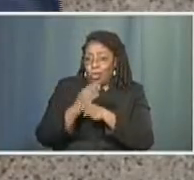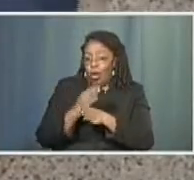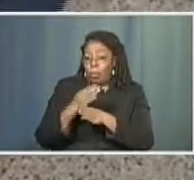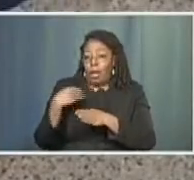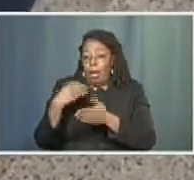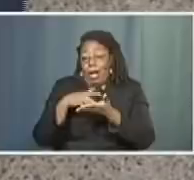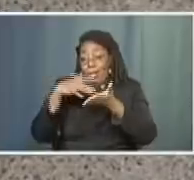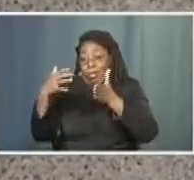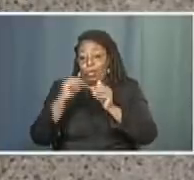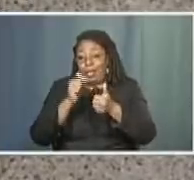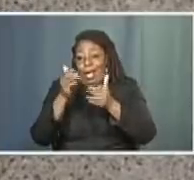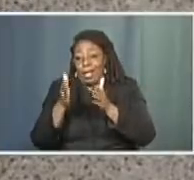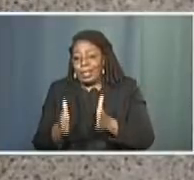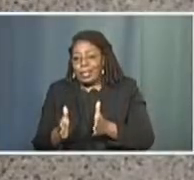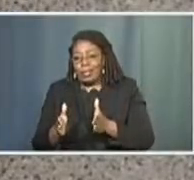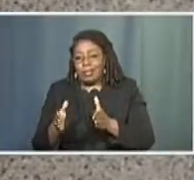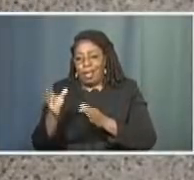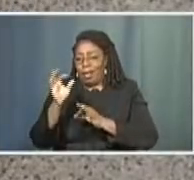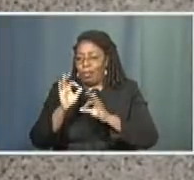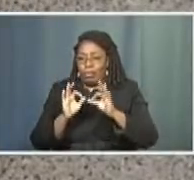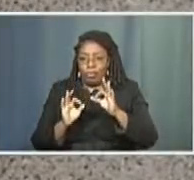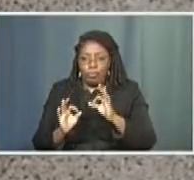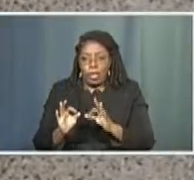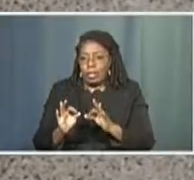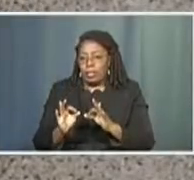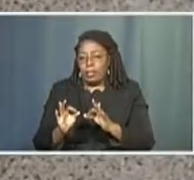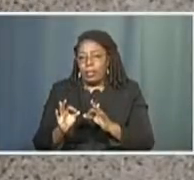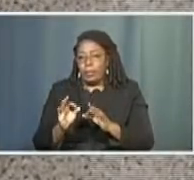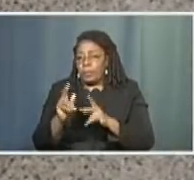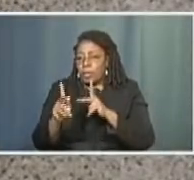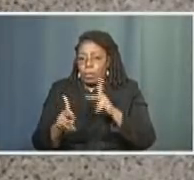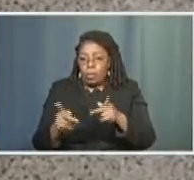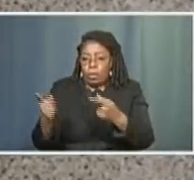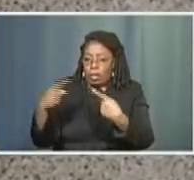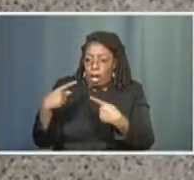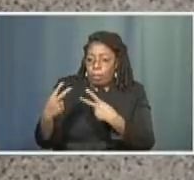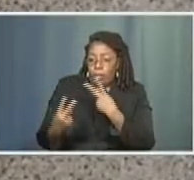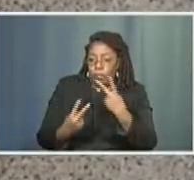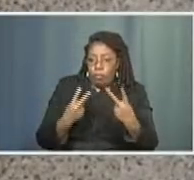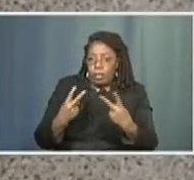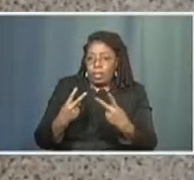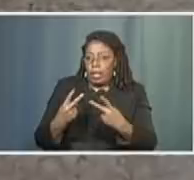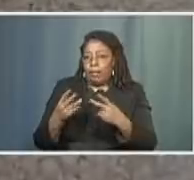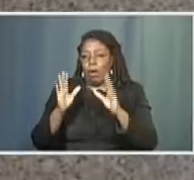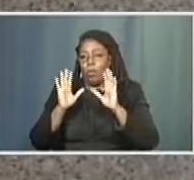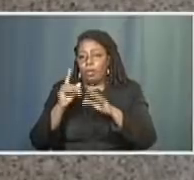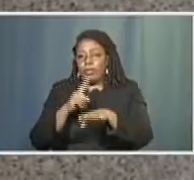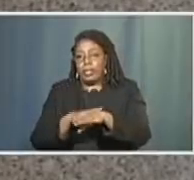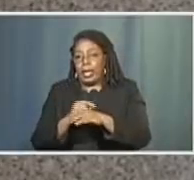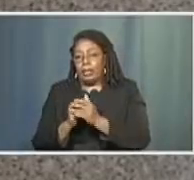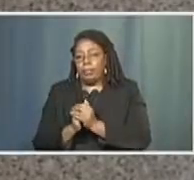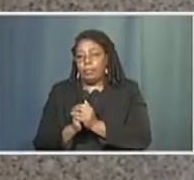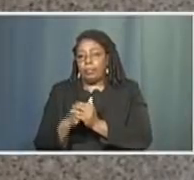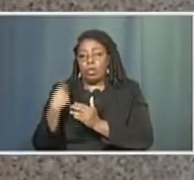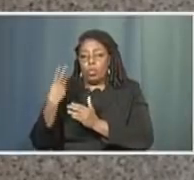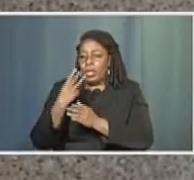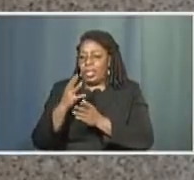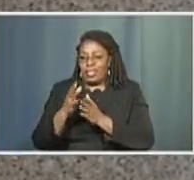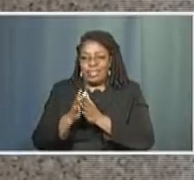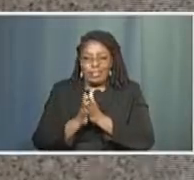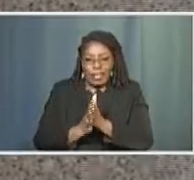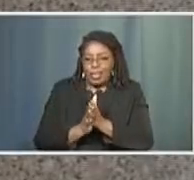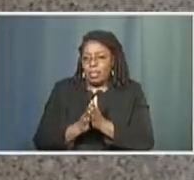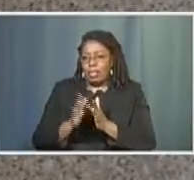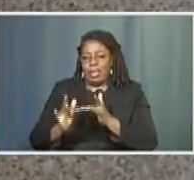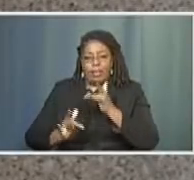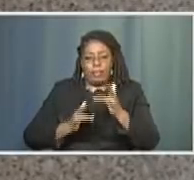enjoy. Even our fans and our donors come down here to visit, will enjoy themselves and have a great time. We're really excited to be here. You know, we had a